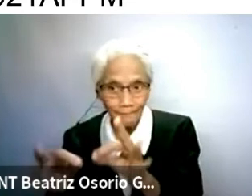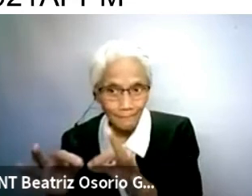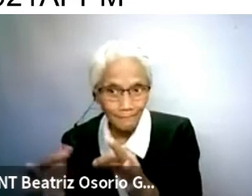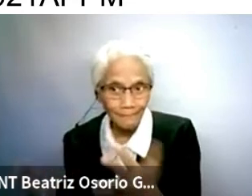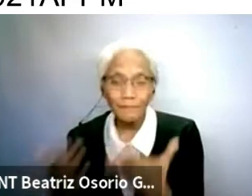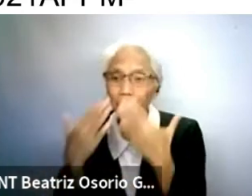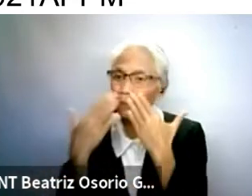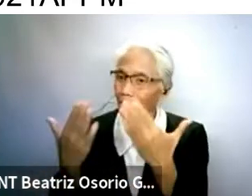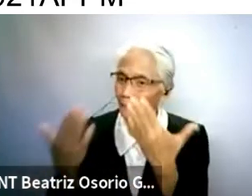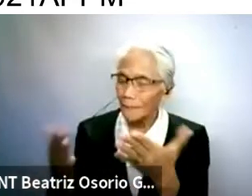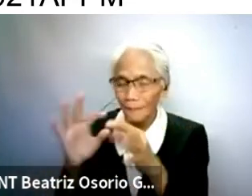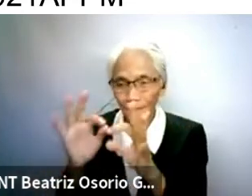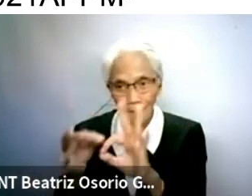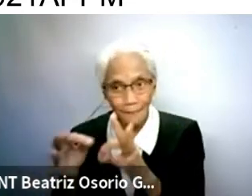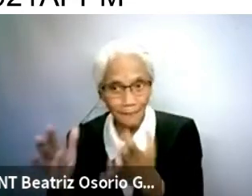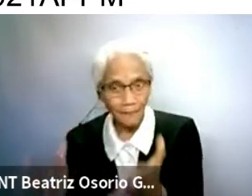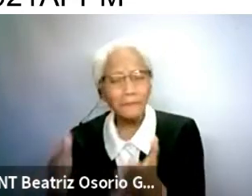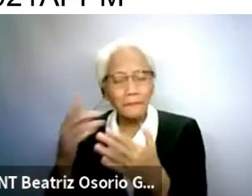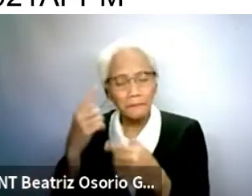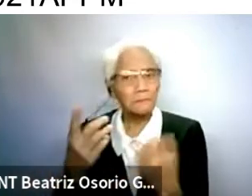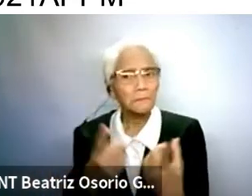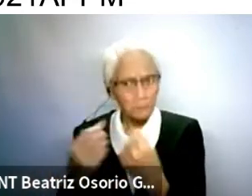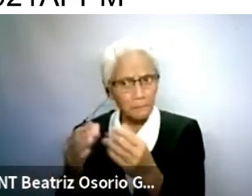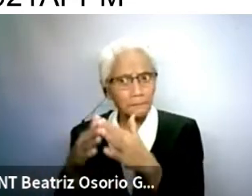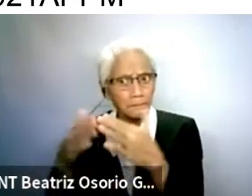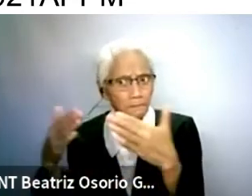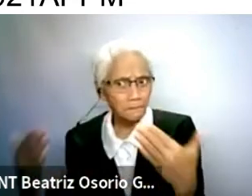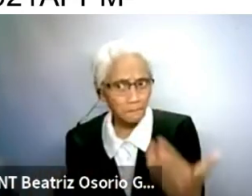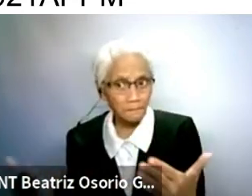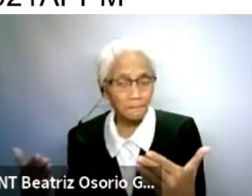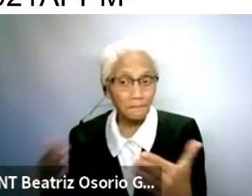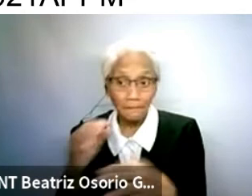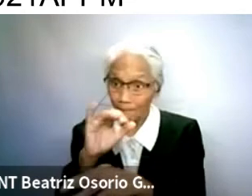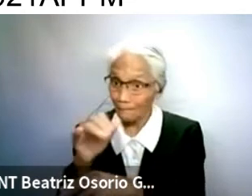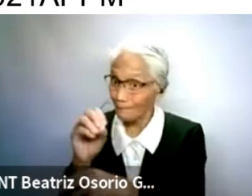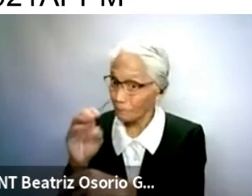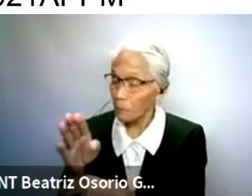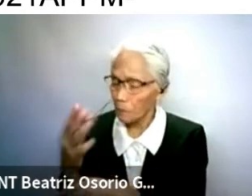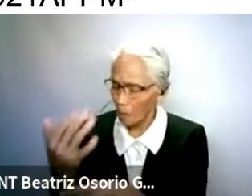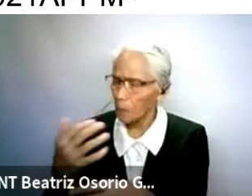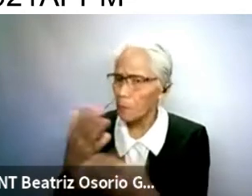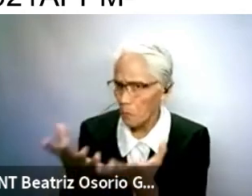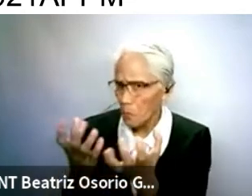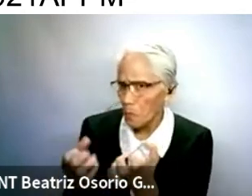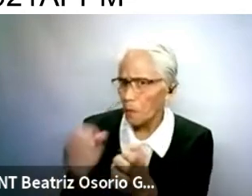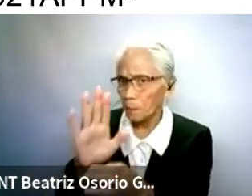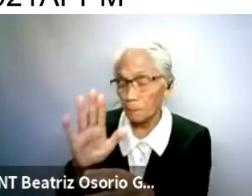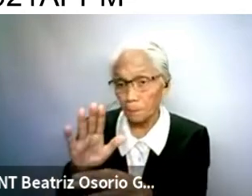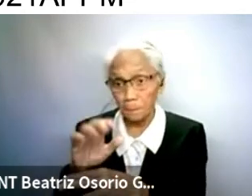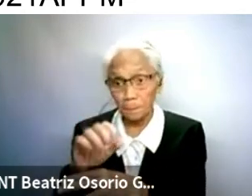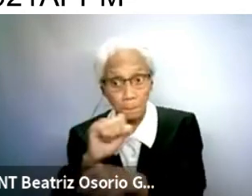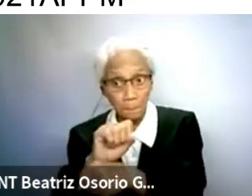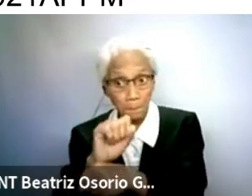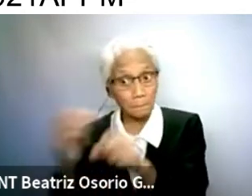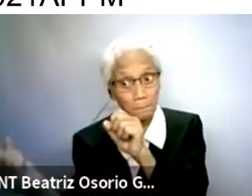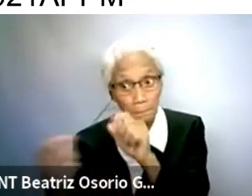interpreters for doing such a great job. And I'd like you to please make sure that you send us your feedback.